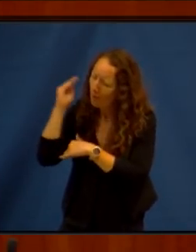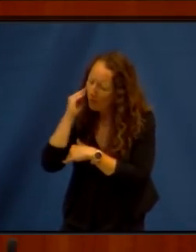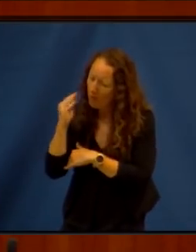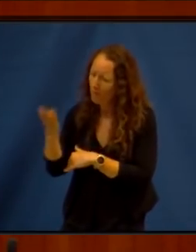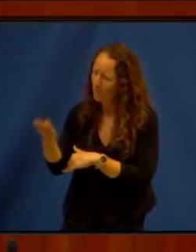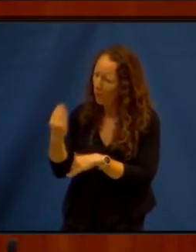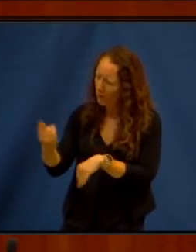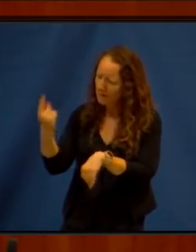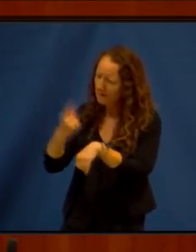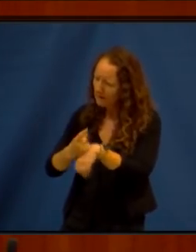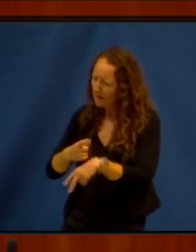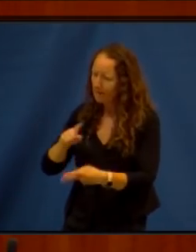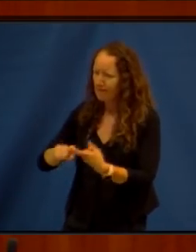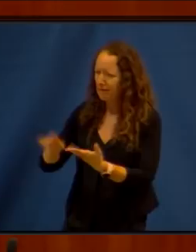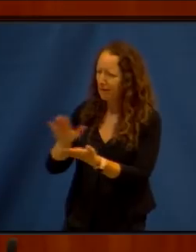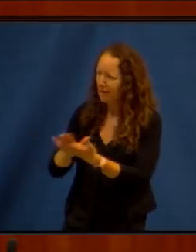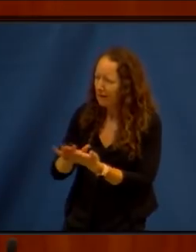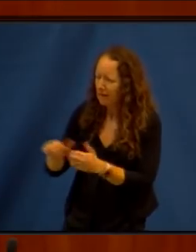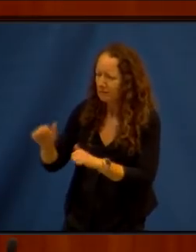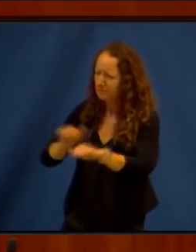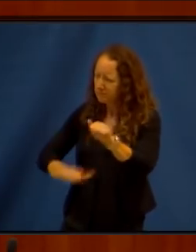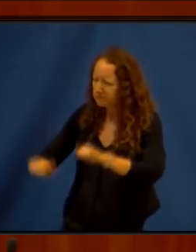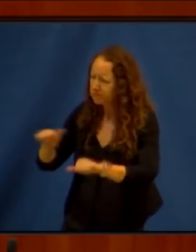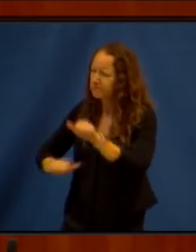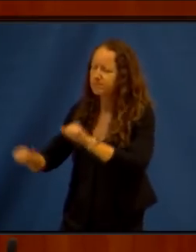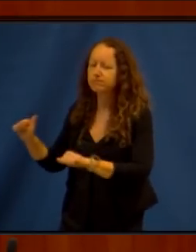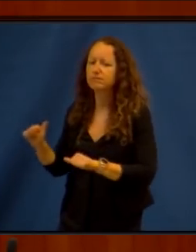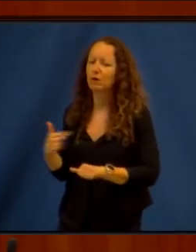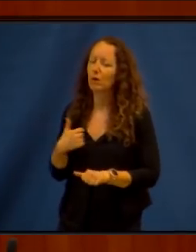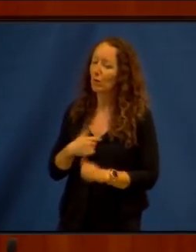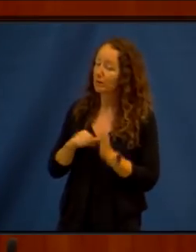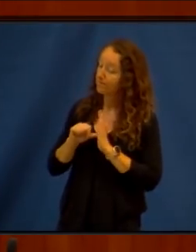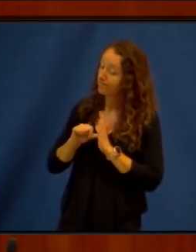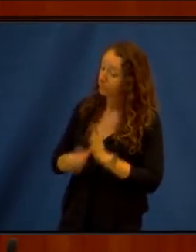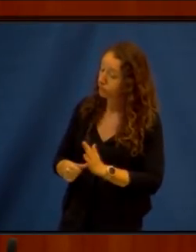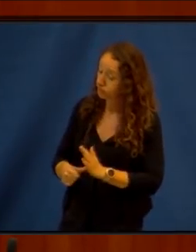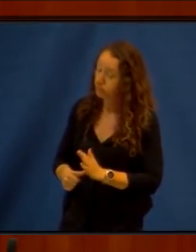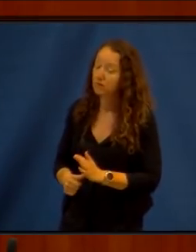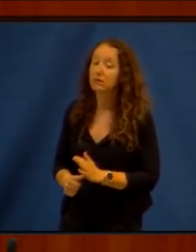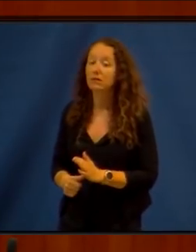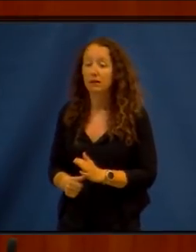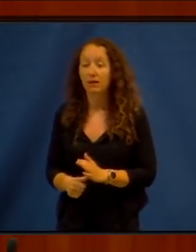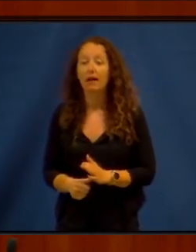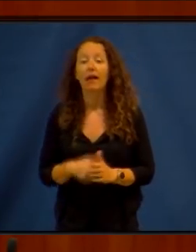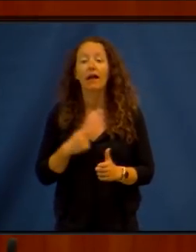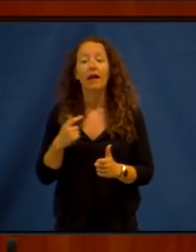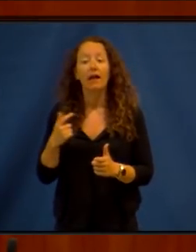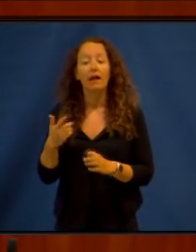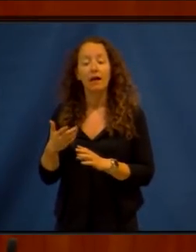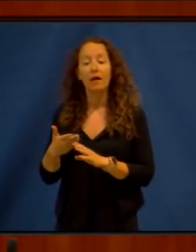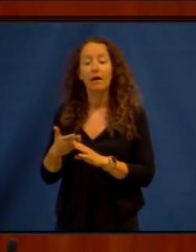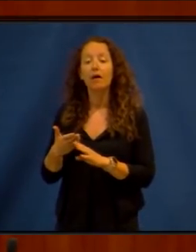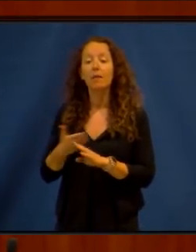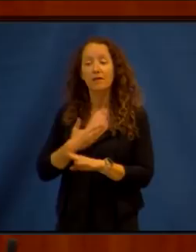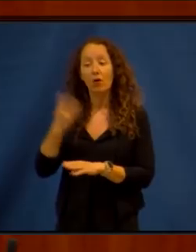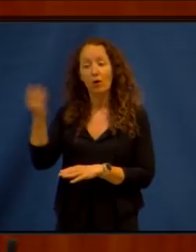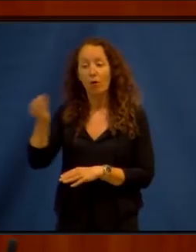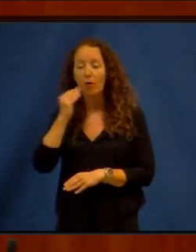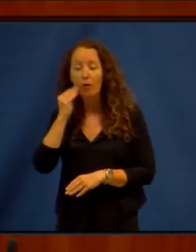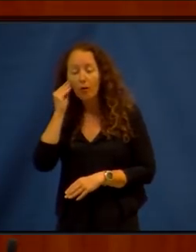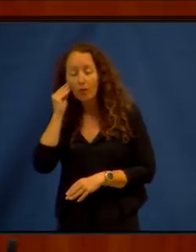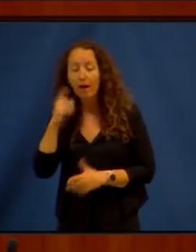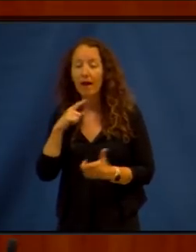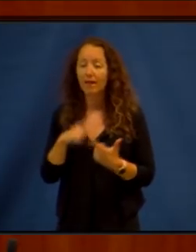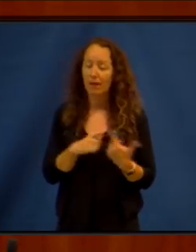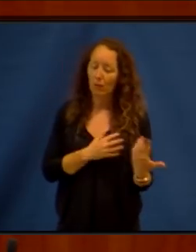hygiene, all that stuff. So it's reinforced on the front end, and then if they test positive and the county gets involved, that the